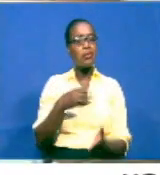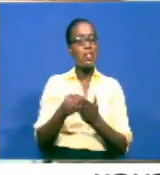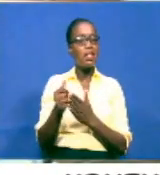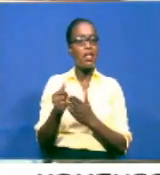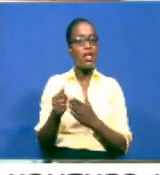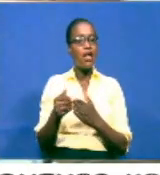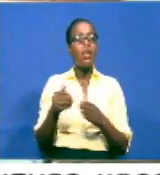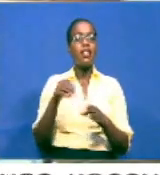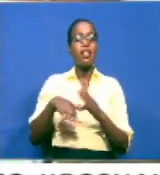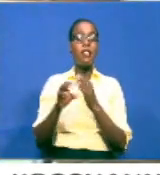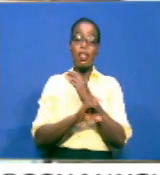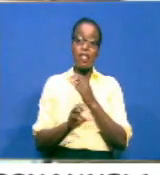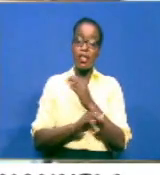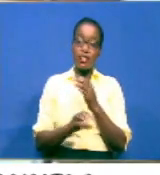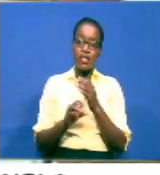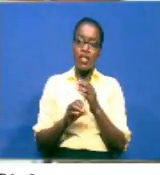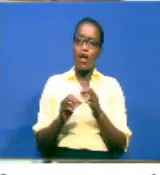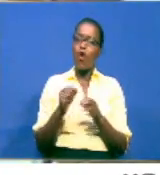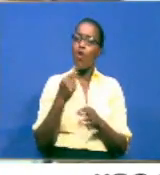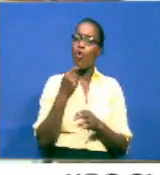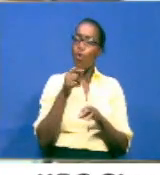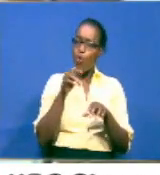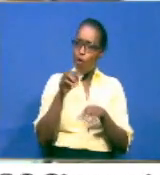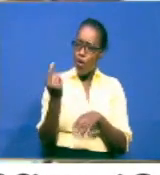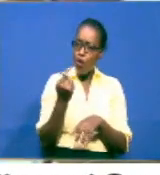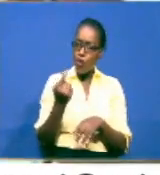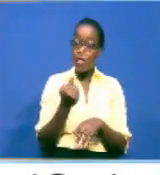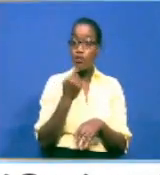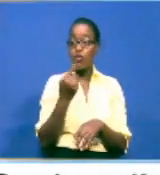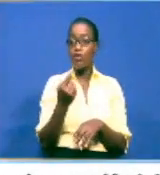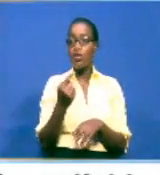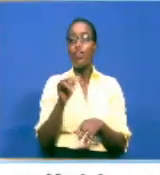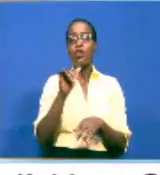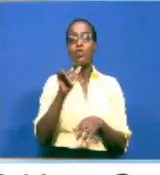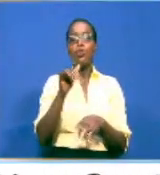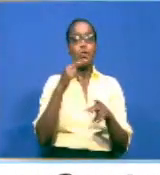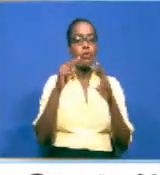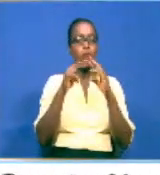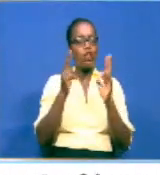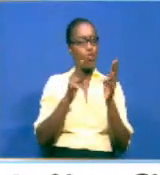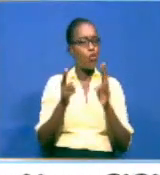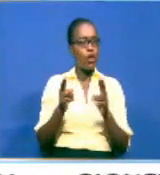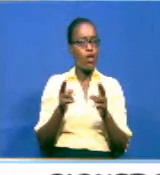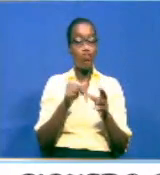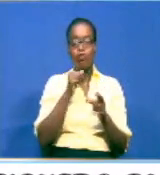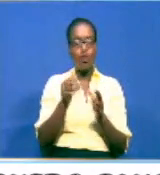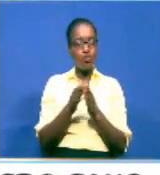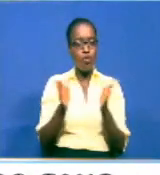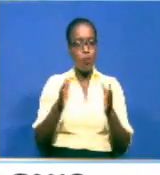country. Alcohol shall only be sold with those having meals in a normal manner in a restaurant. We have not opened